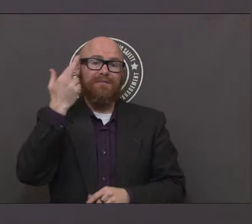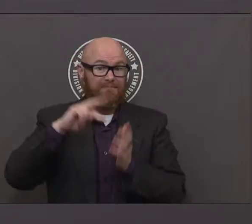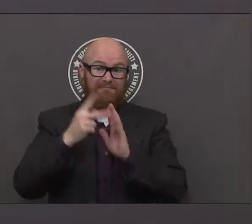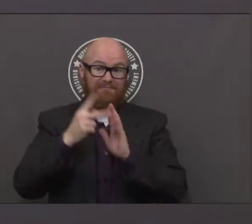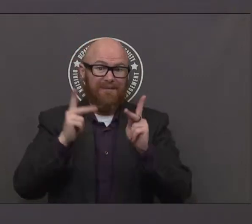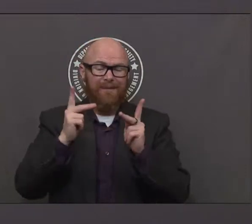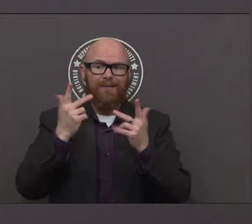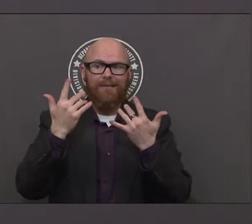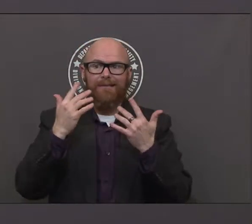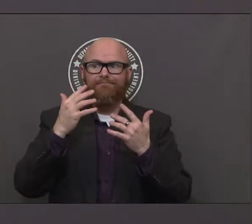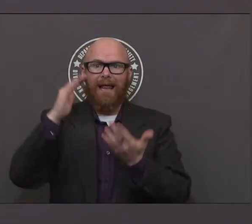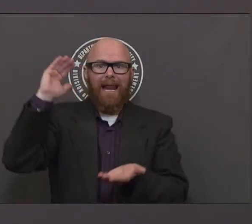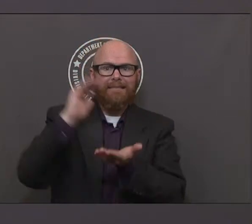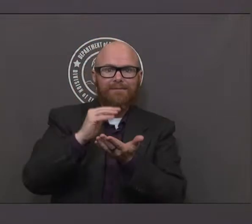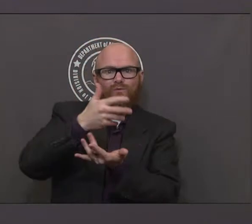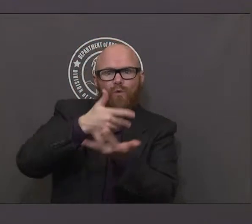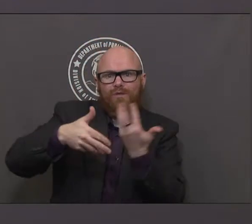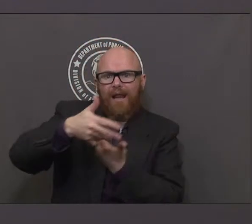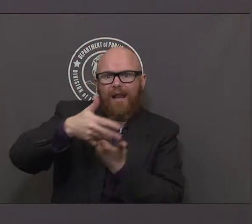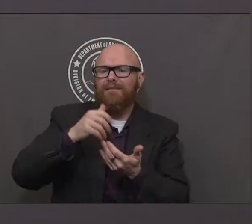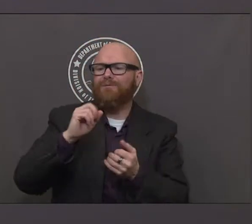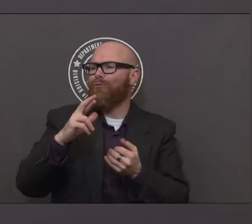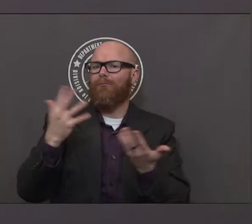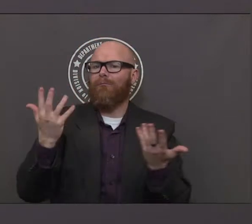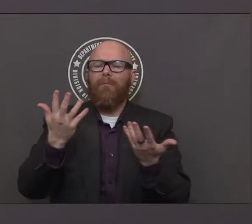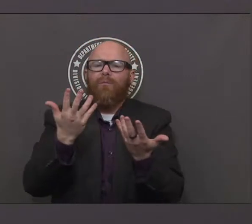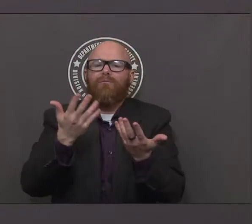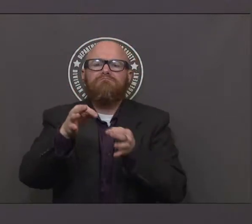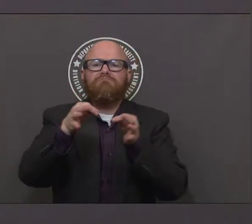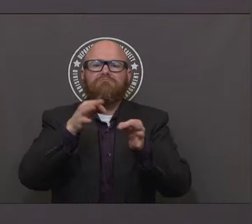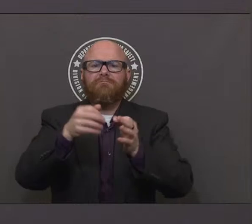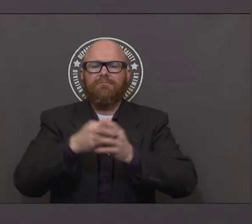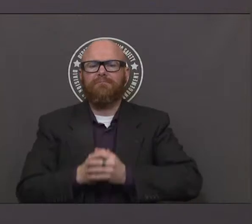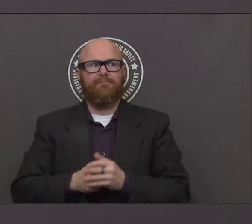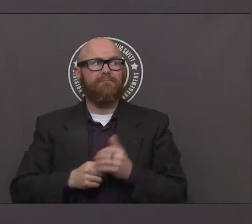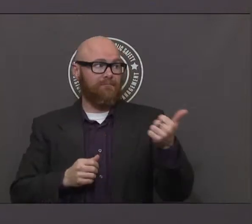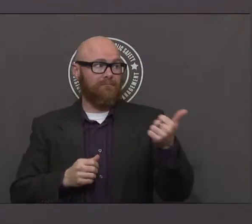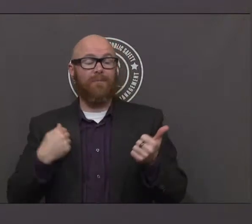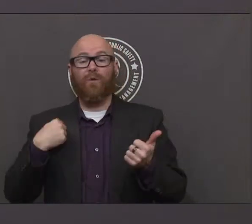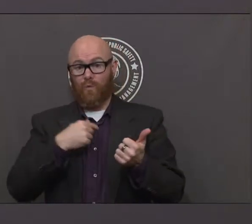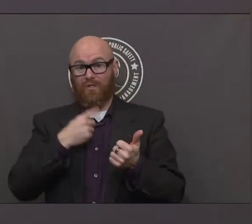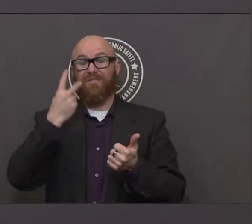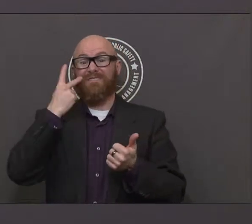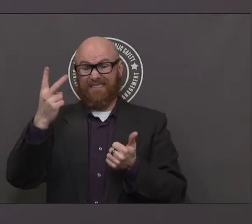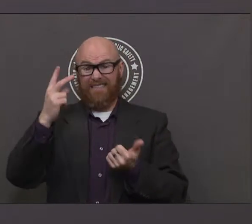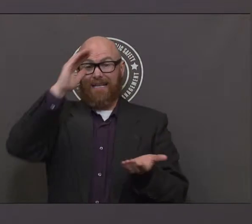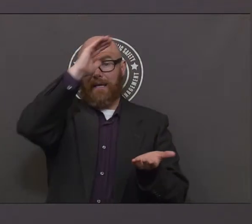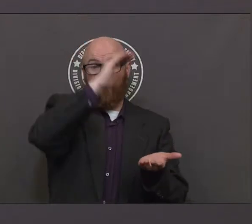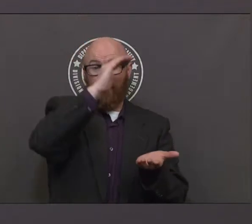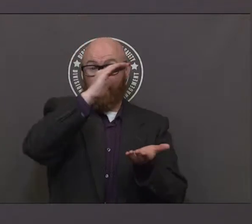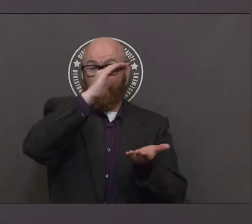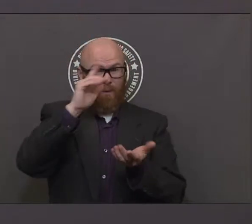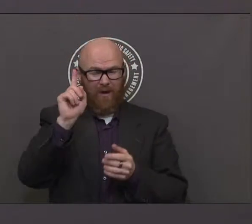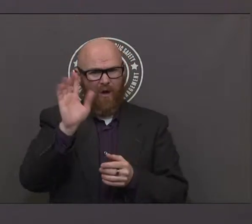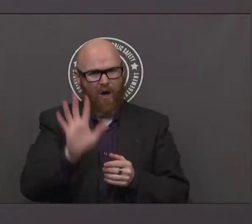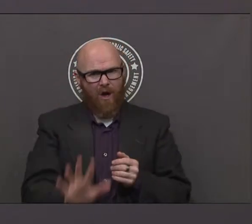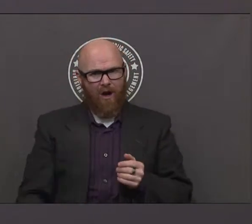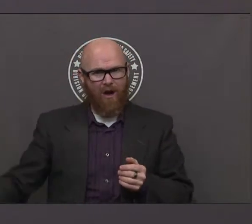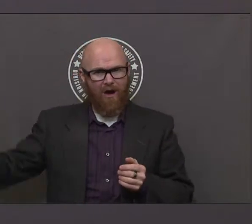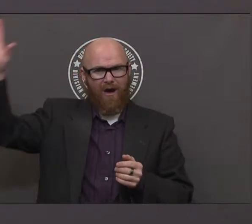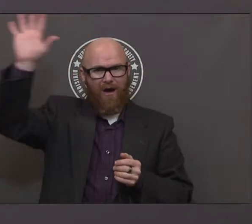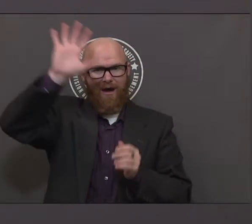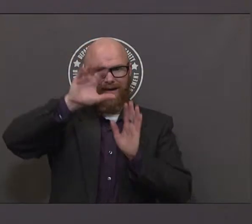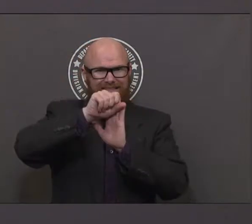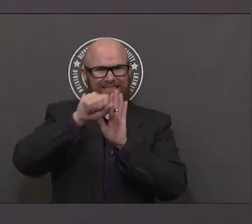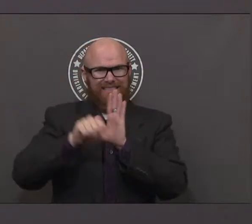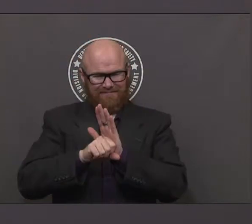other places where cases are dropping? Sure. So luckily, we're seeing a decline throughout the state. Are seeing